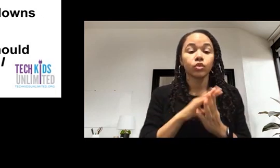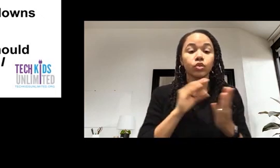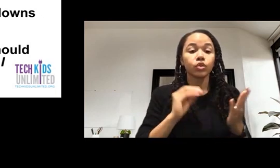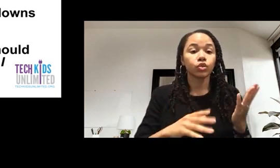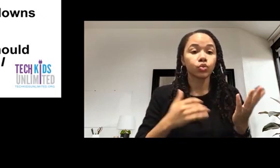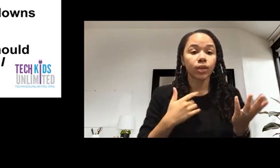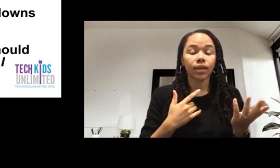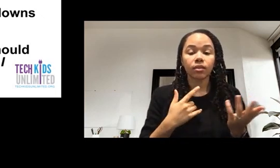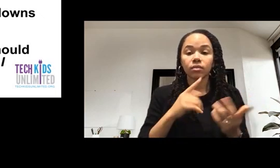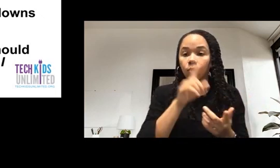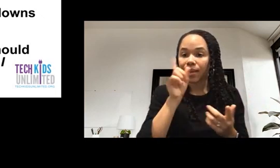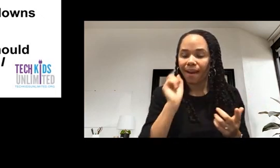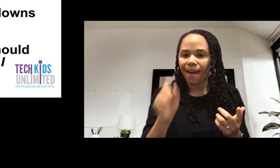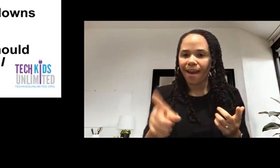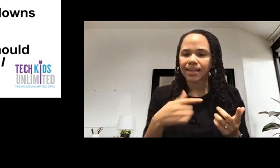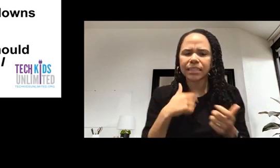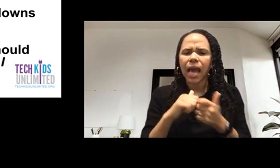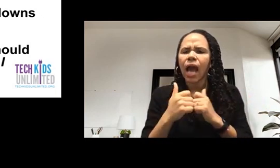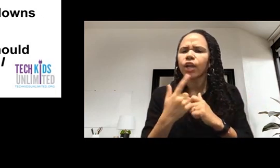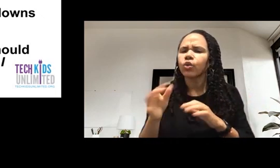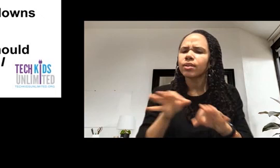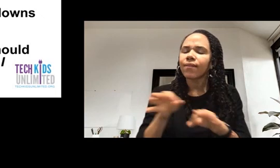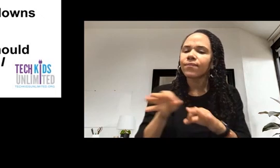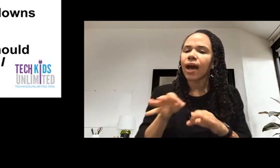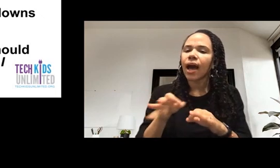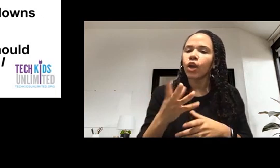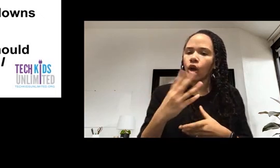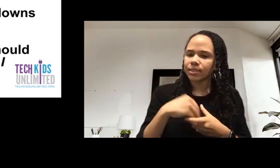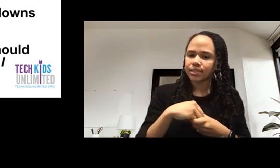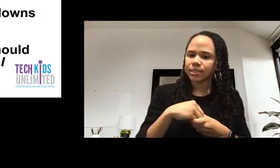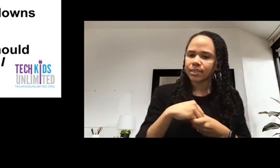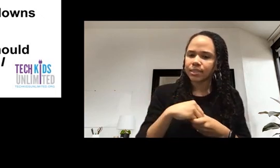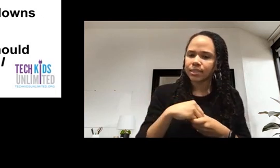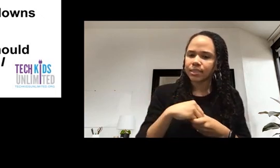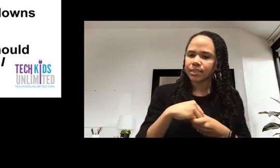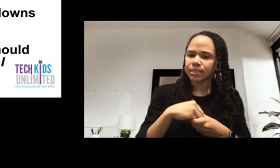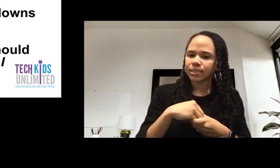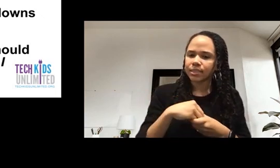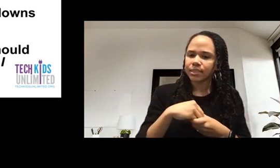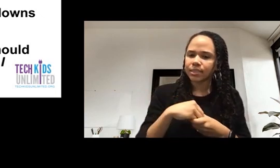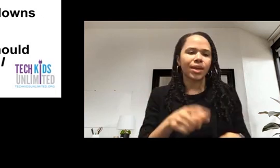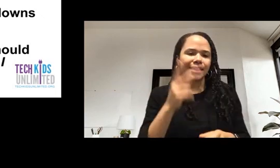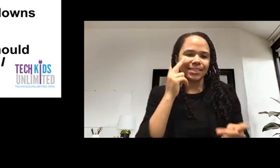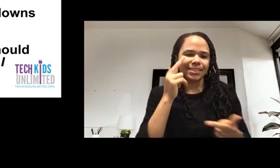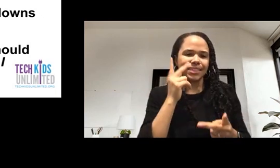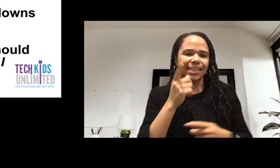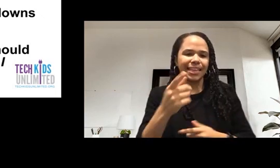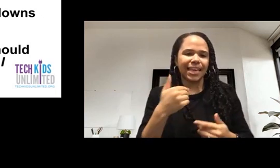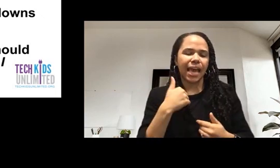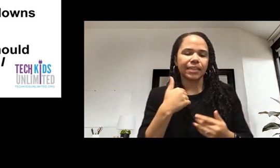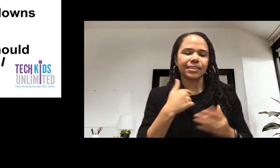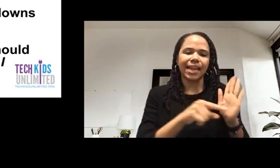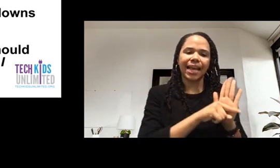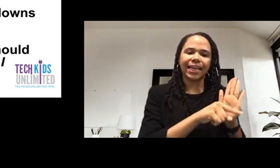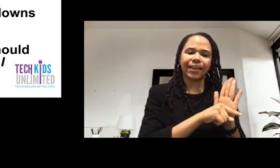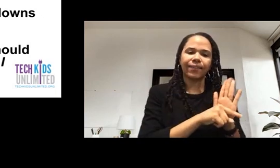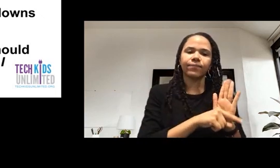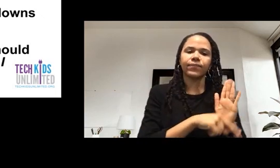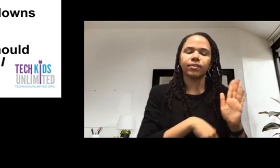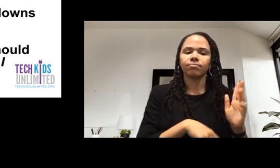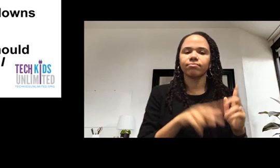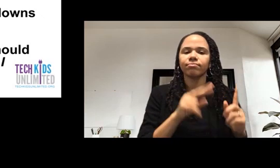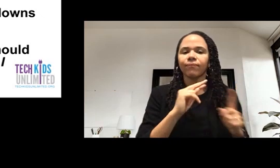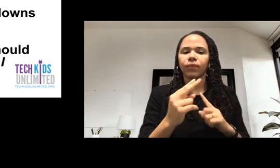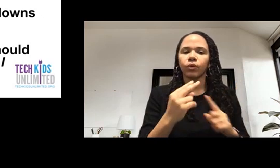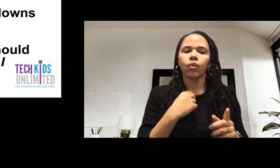before he attended a workshop. And as you can see, he has a pretty negative view of this label.